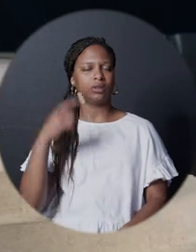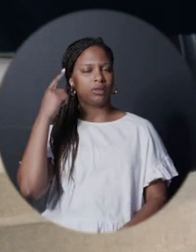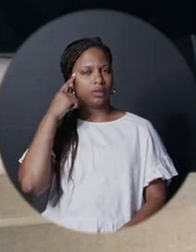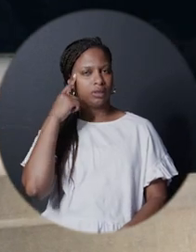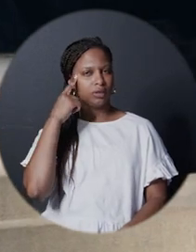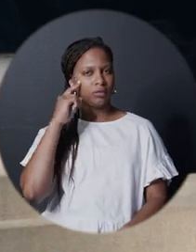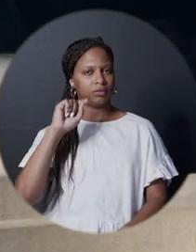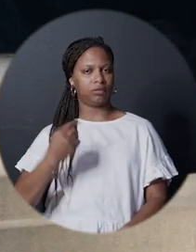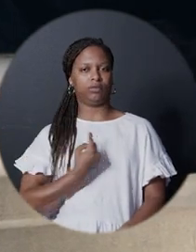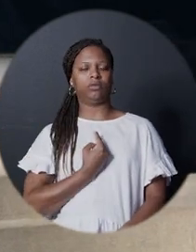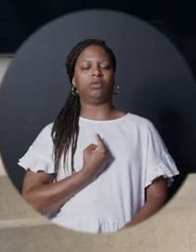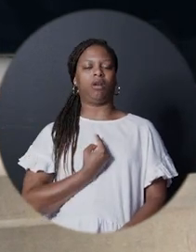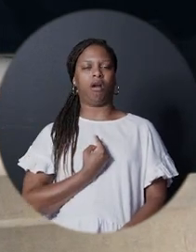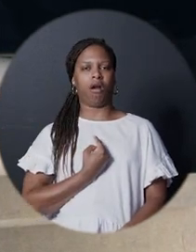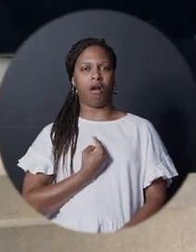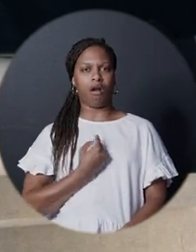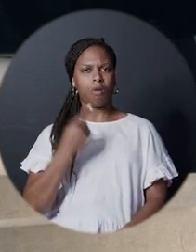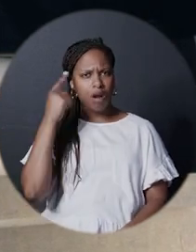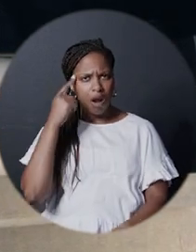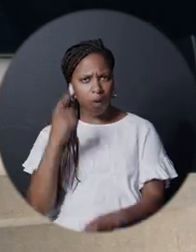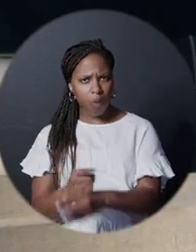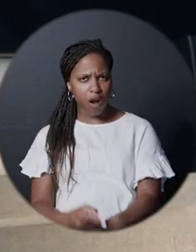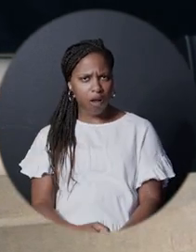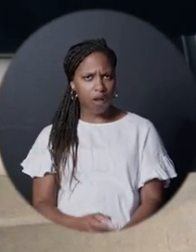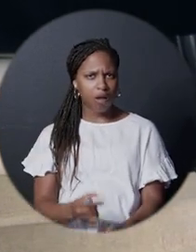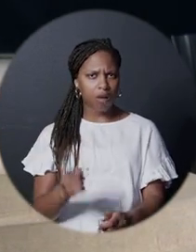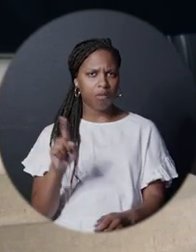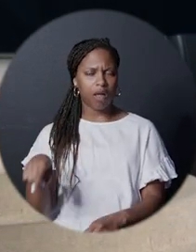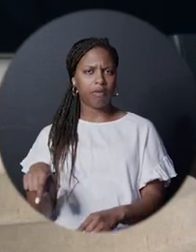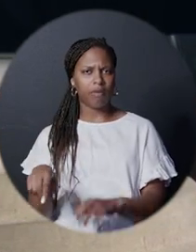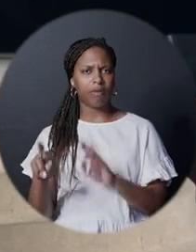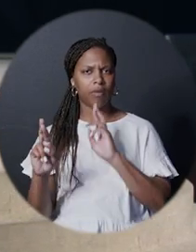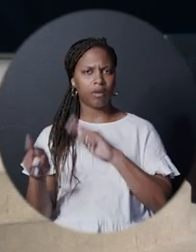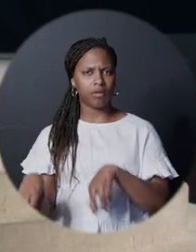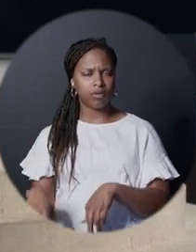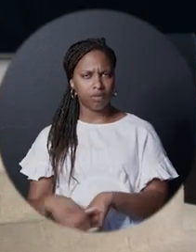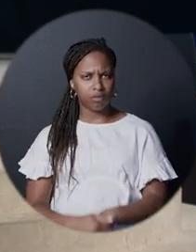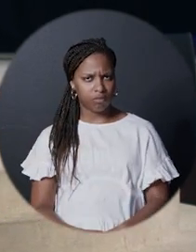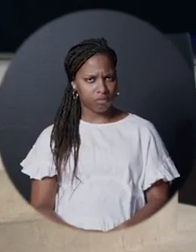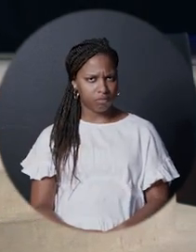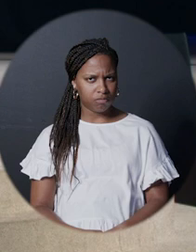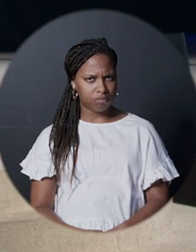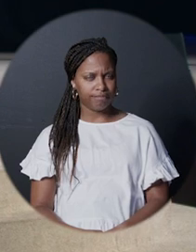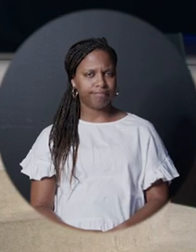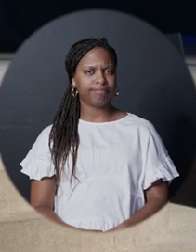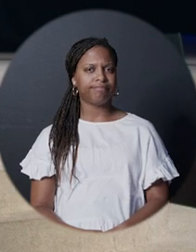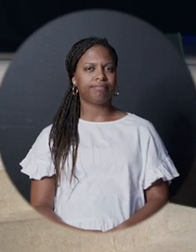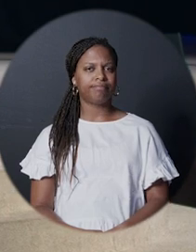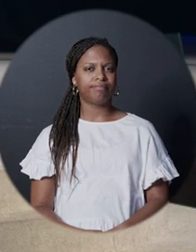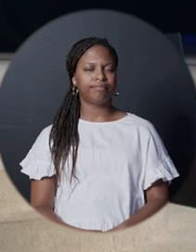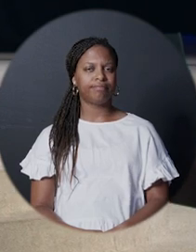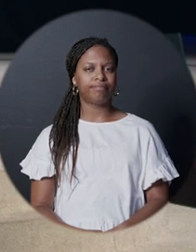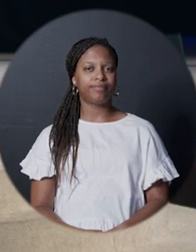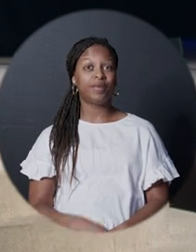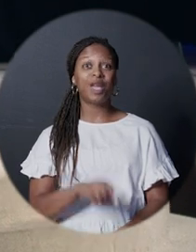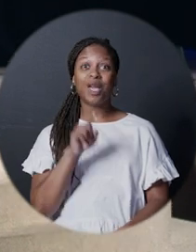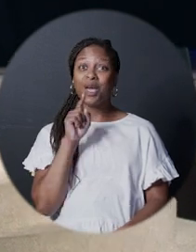are accused, we think we get to determine whether the person was right about the accusation.